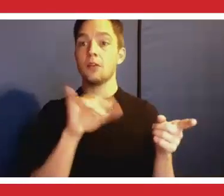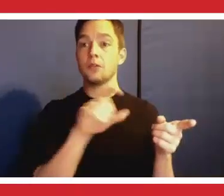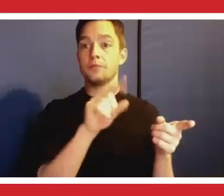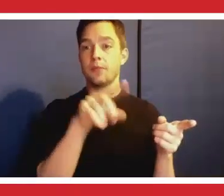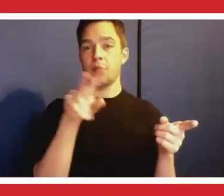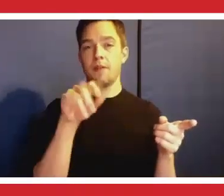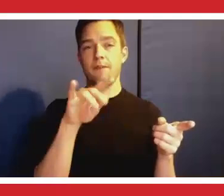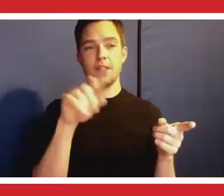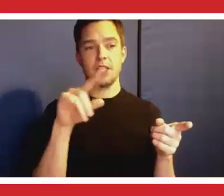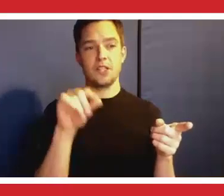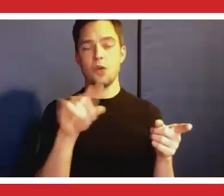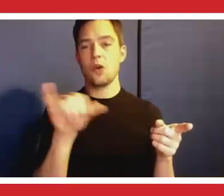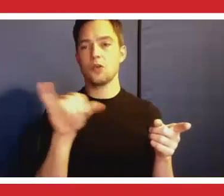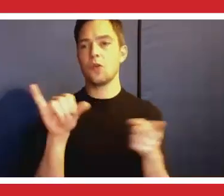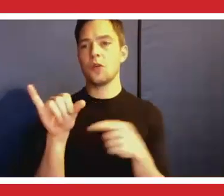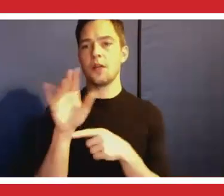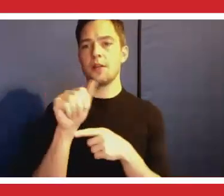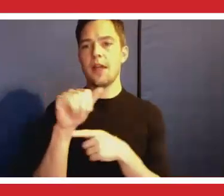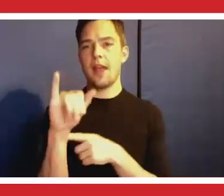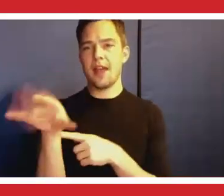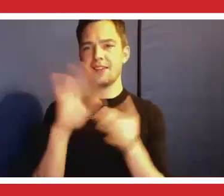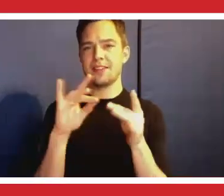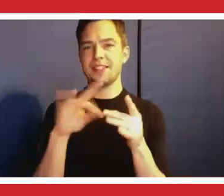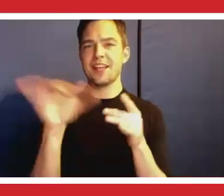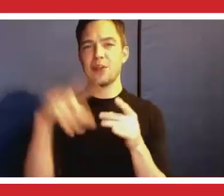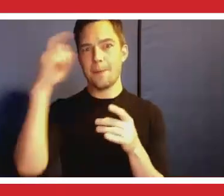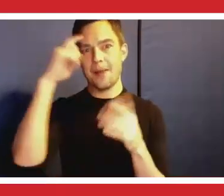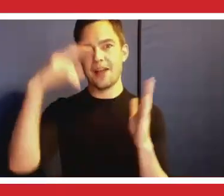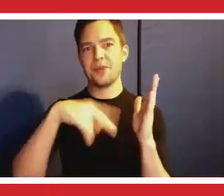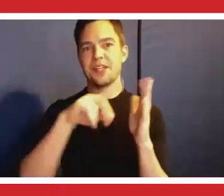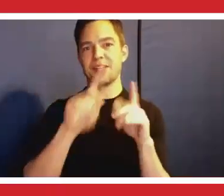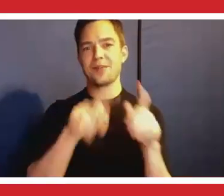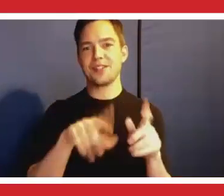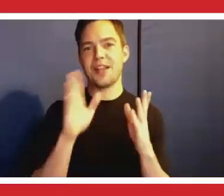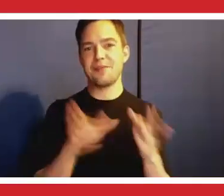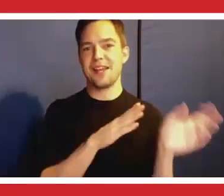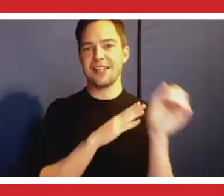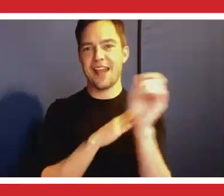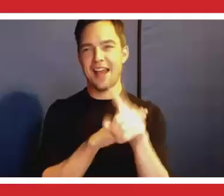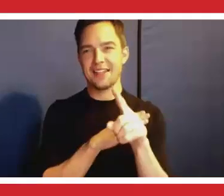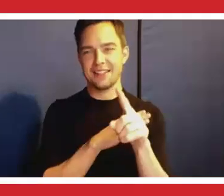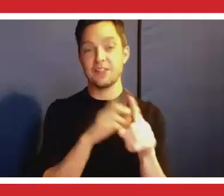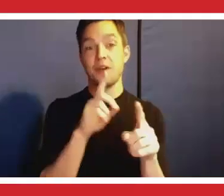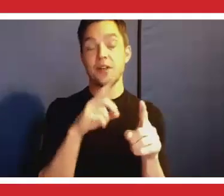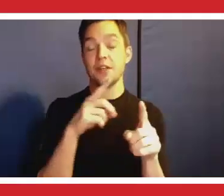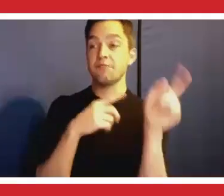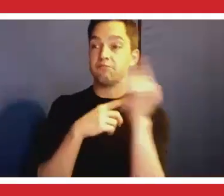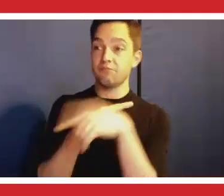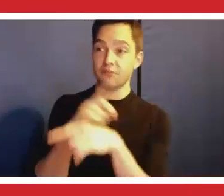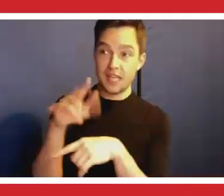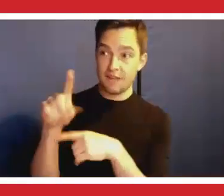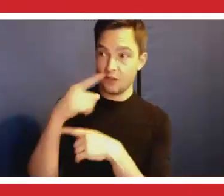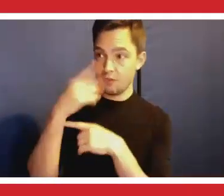up AI. It's almost like you are mind reading the questions that I'm going to ask David, if he can give us his opinion on a